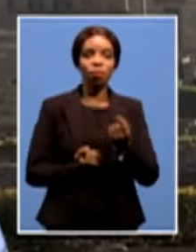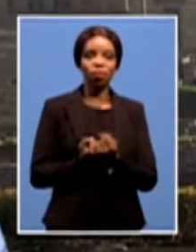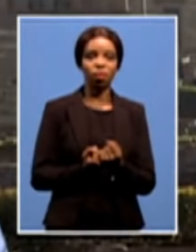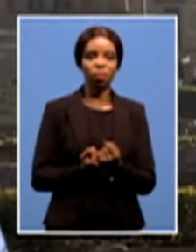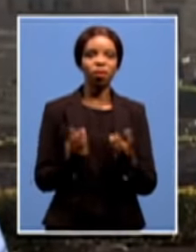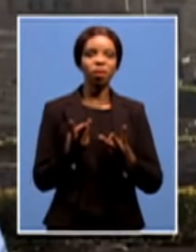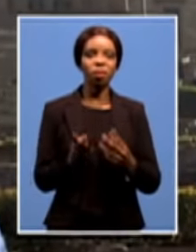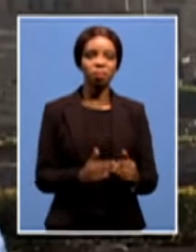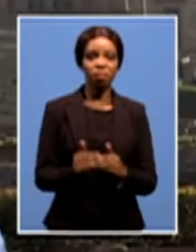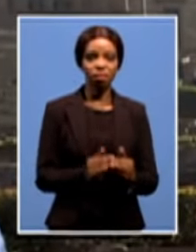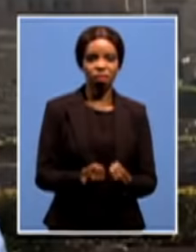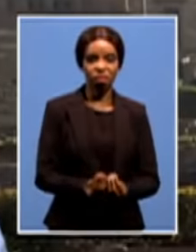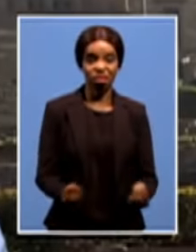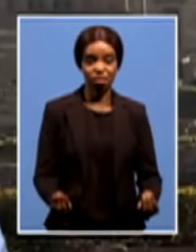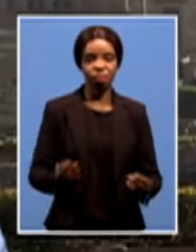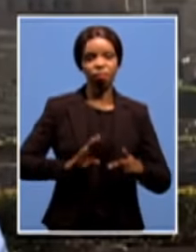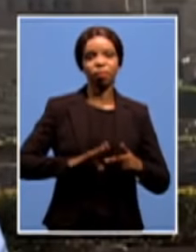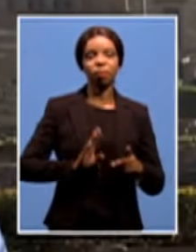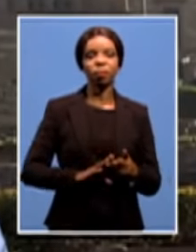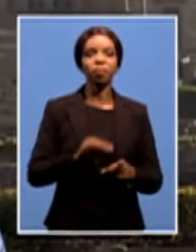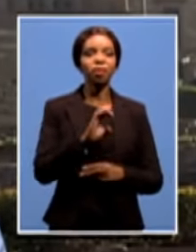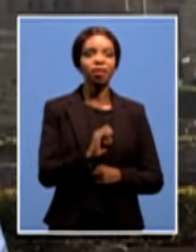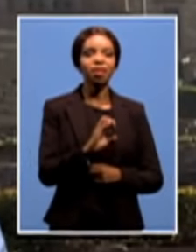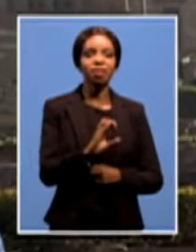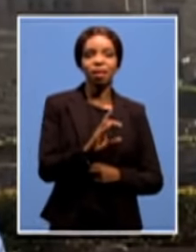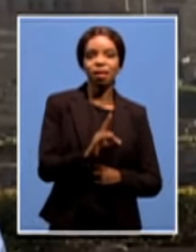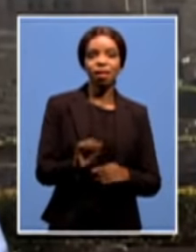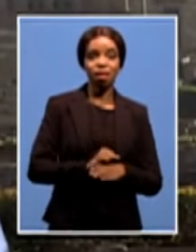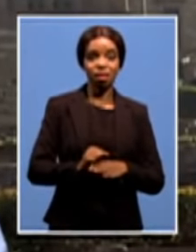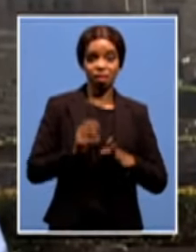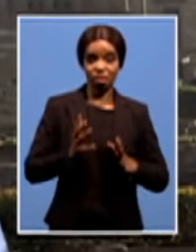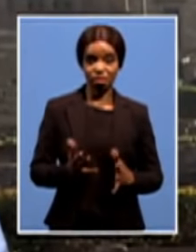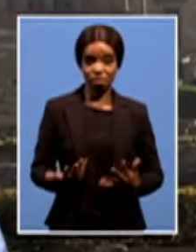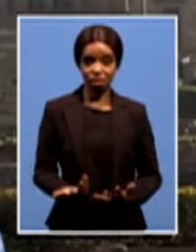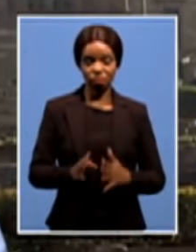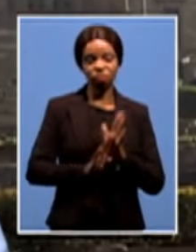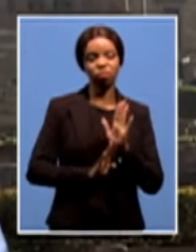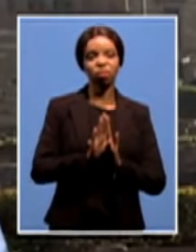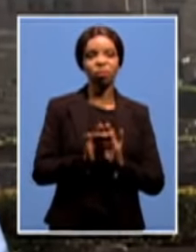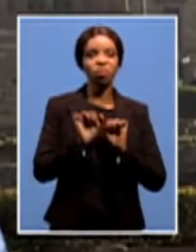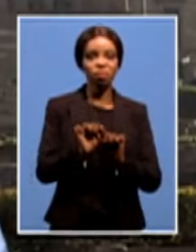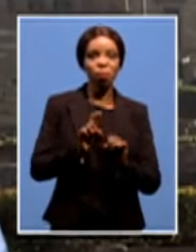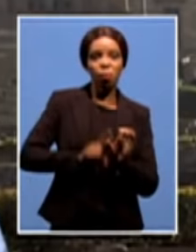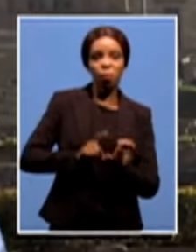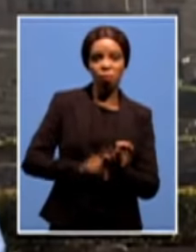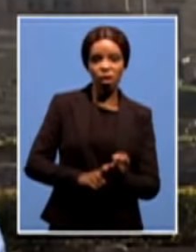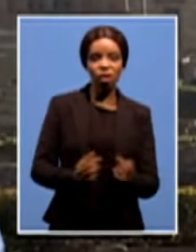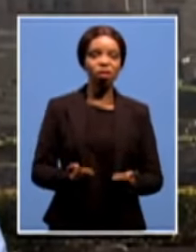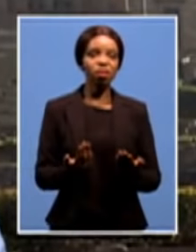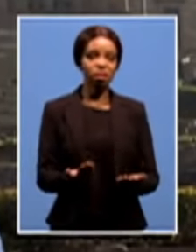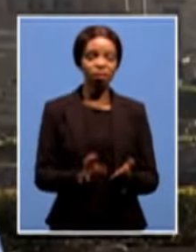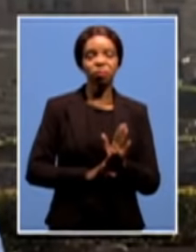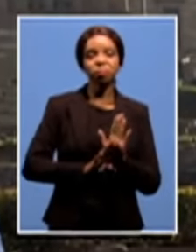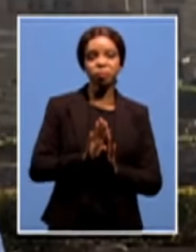ECD practitioners, to improve their skills and provide the best quality of ECD services as we can